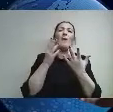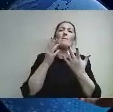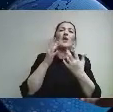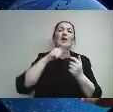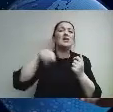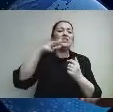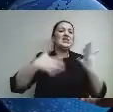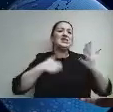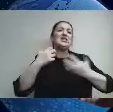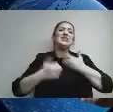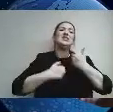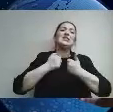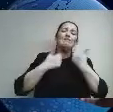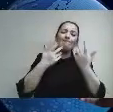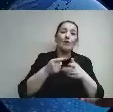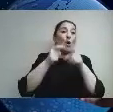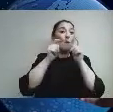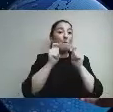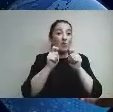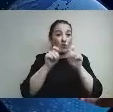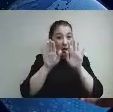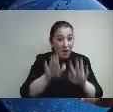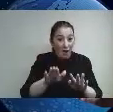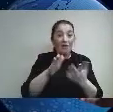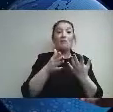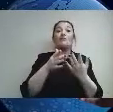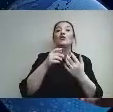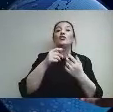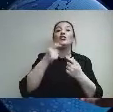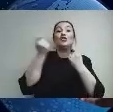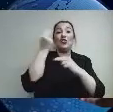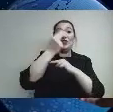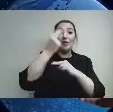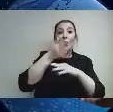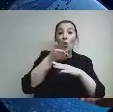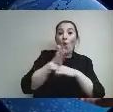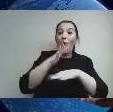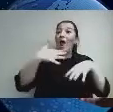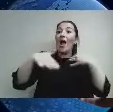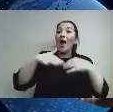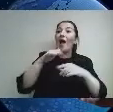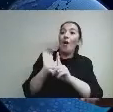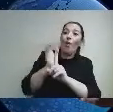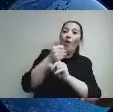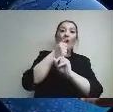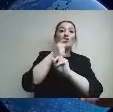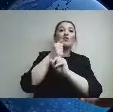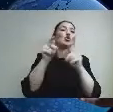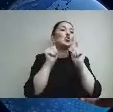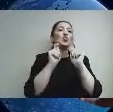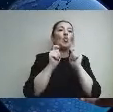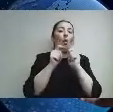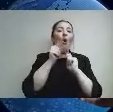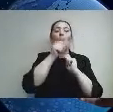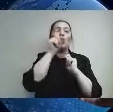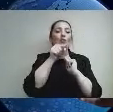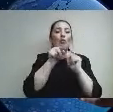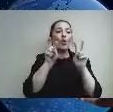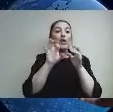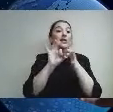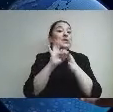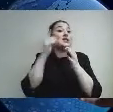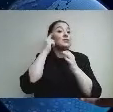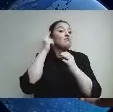difficulty accessing employment opportunities as well as companies. That's how I set out as a social